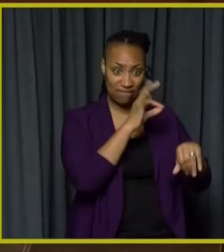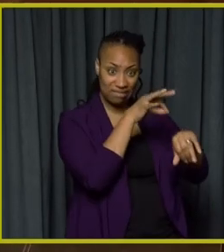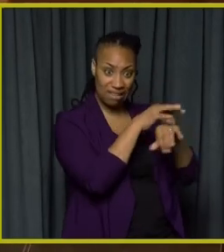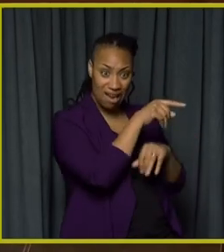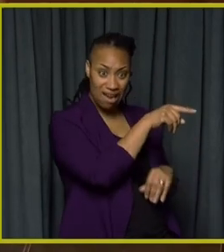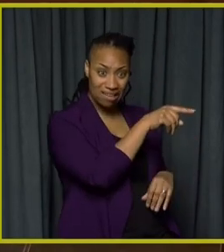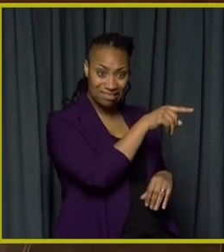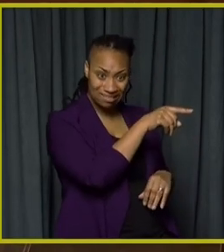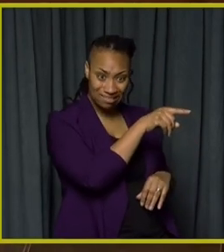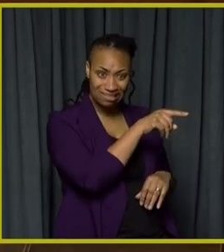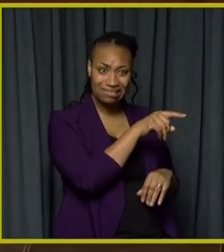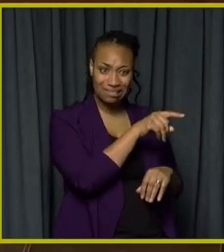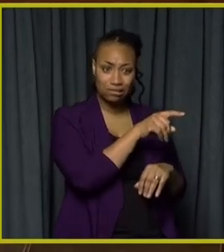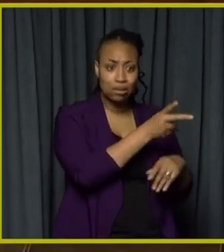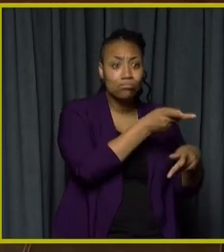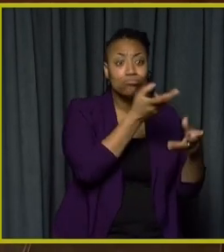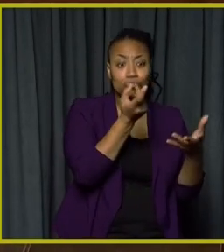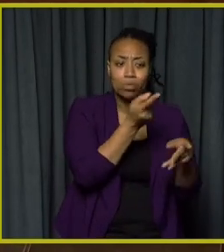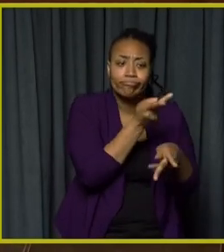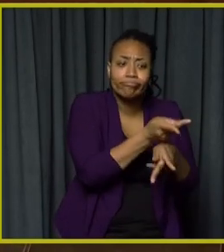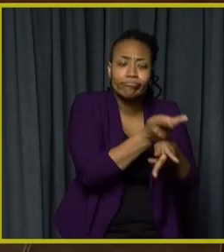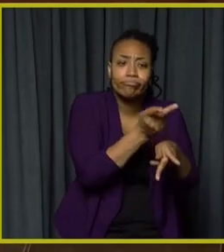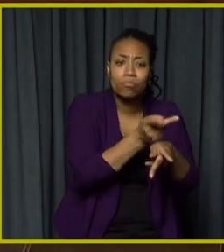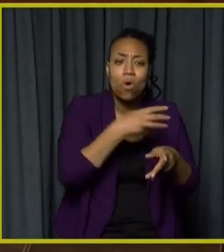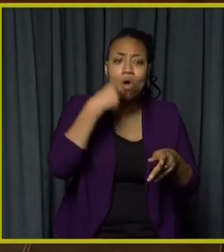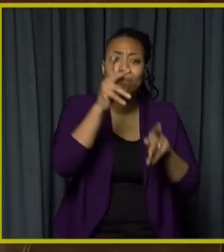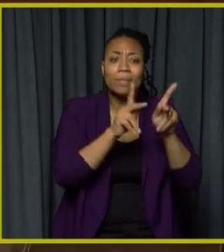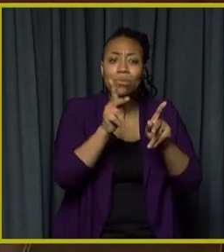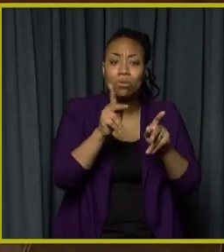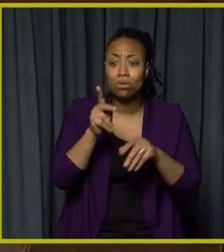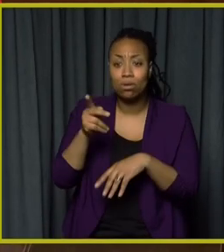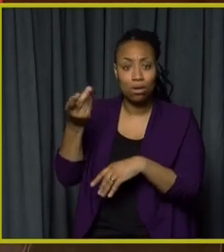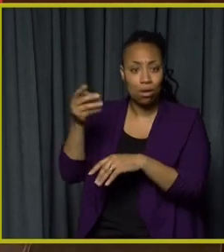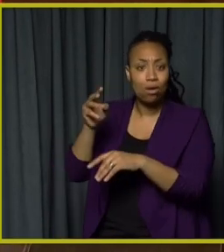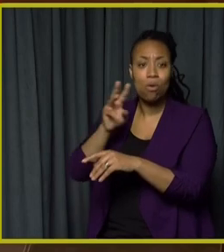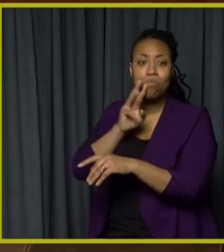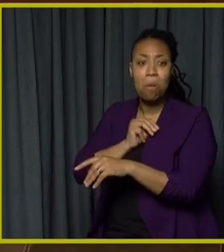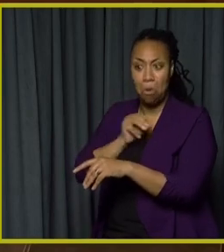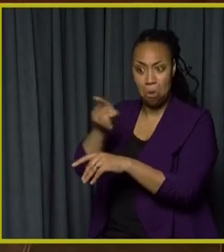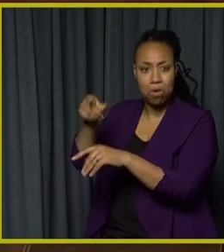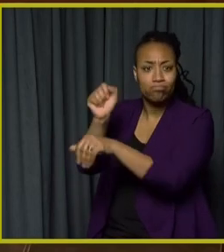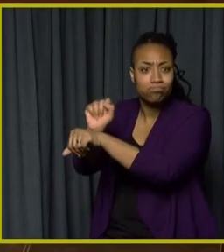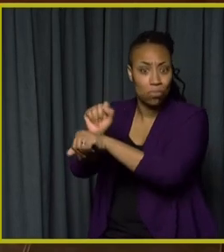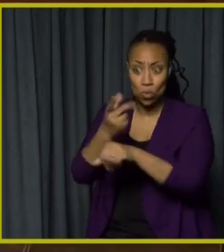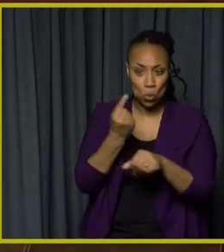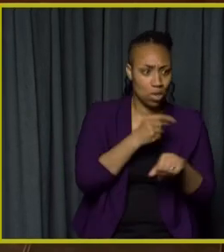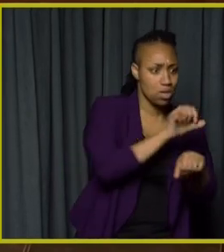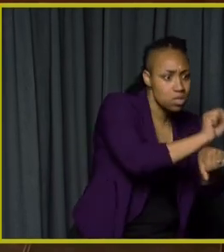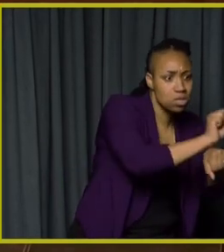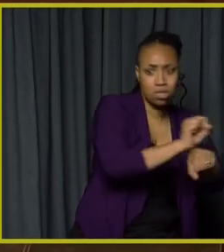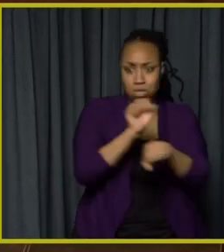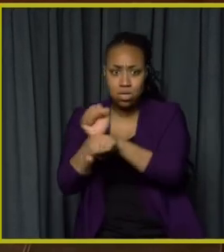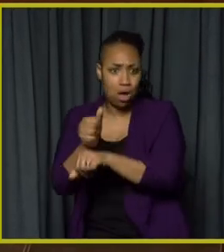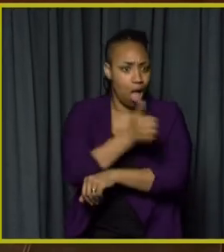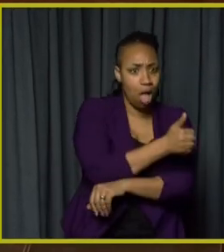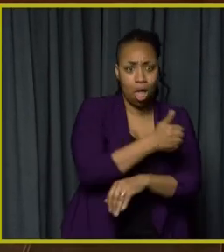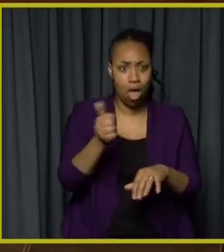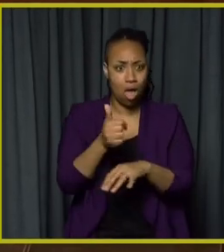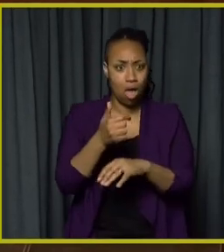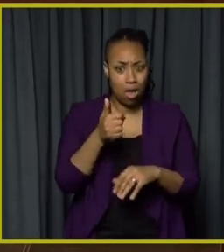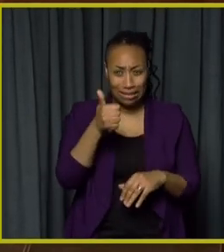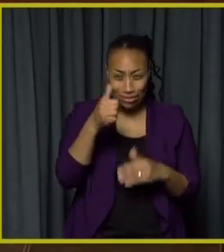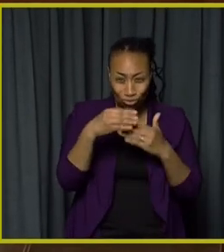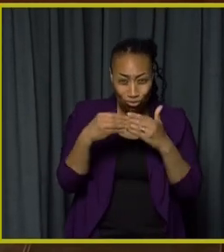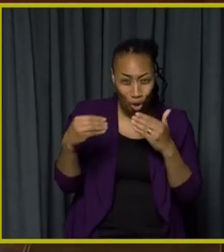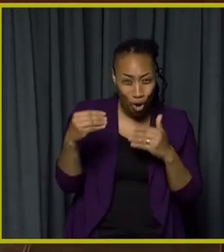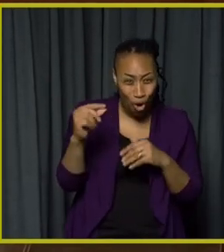worker. She works doubly hard. And despite her 13 years as a home health care worker, she only makes $10 an hour,